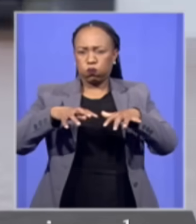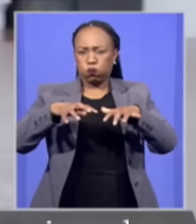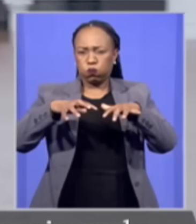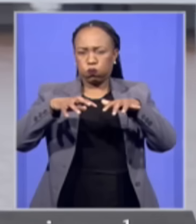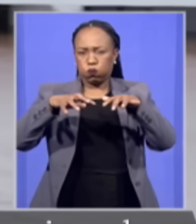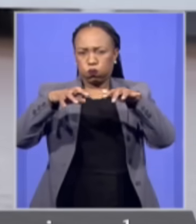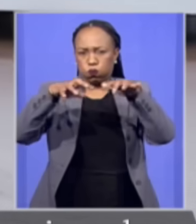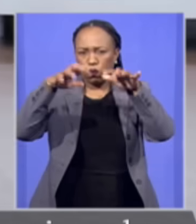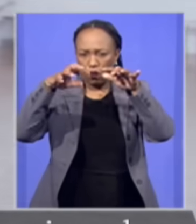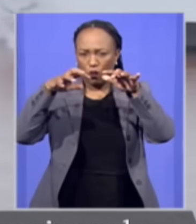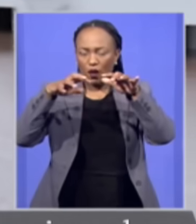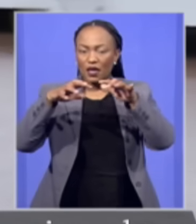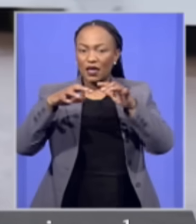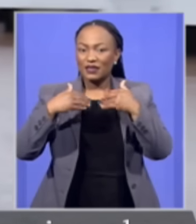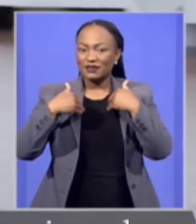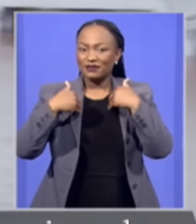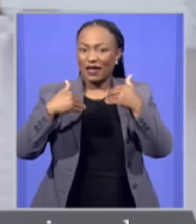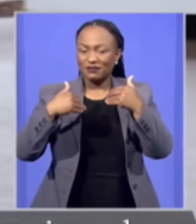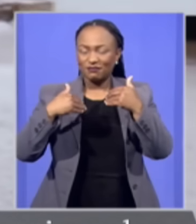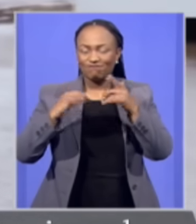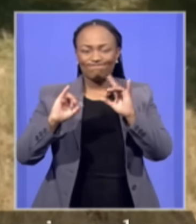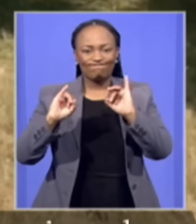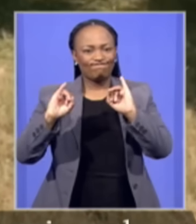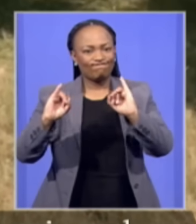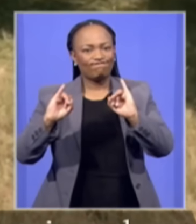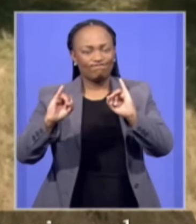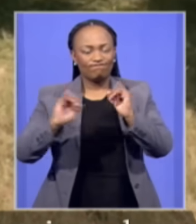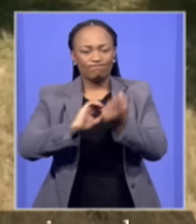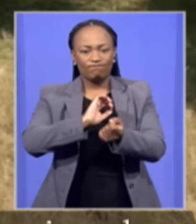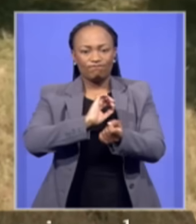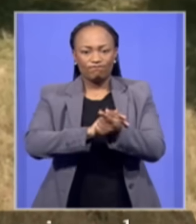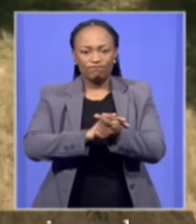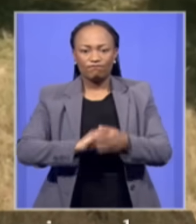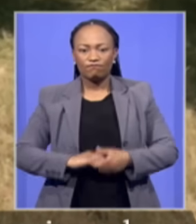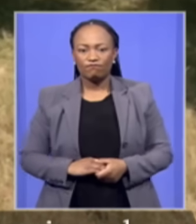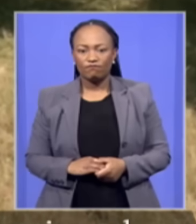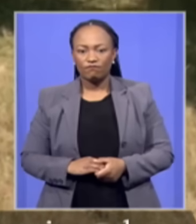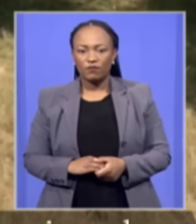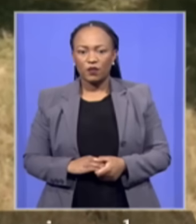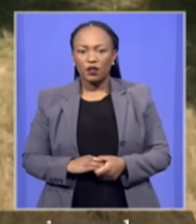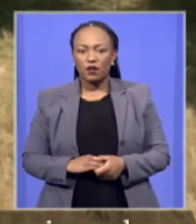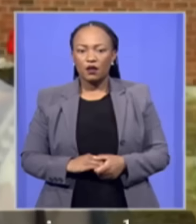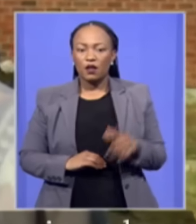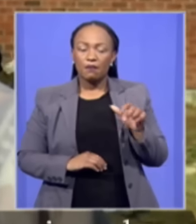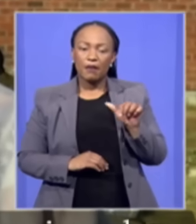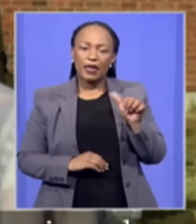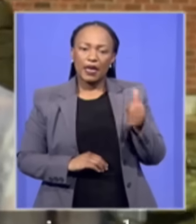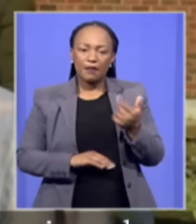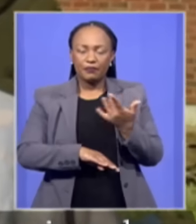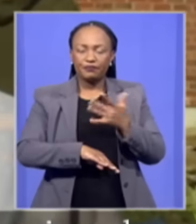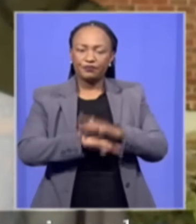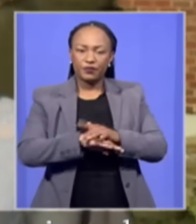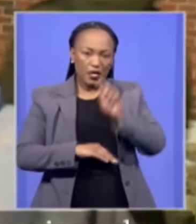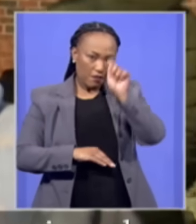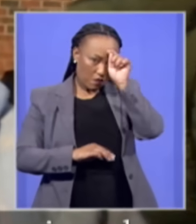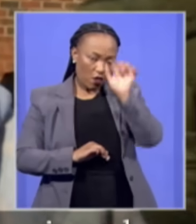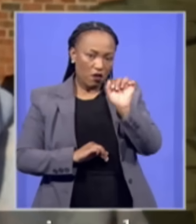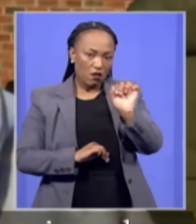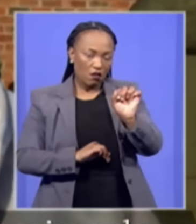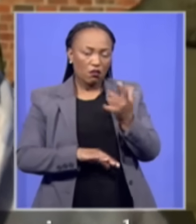ha qala masisapelo. Umeza wami uswelekile ne-3 boys zakhe. Lo bendisindisile eyona